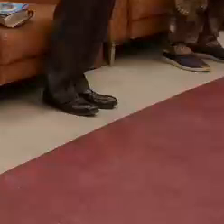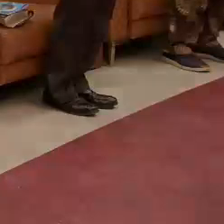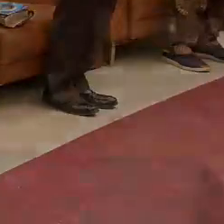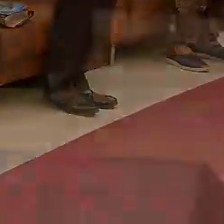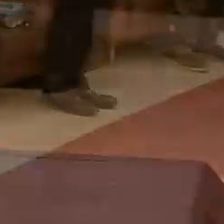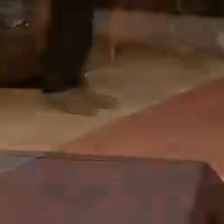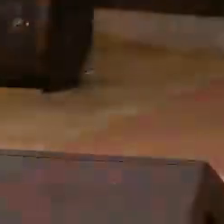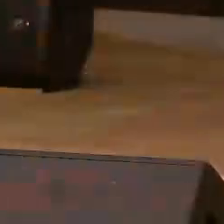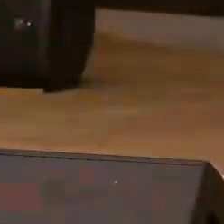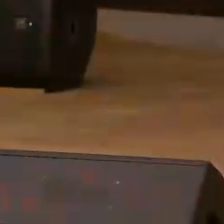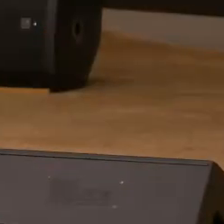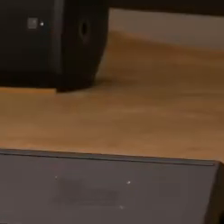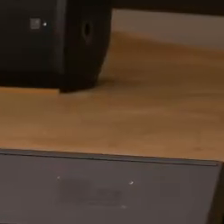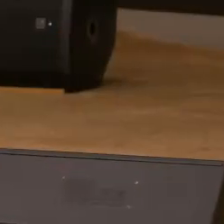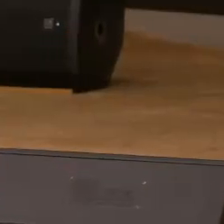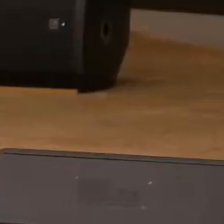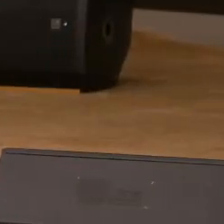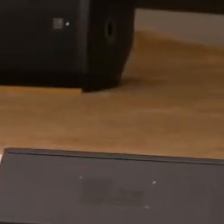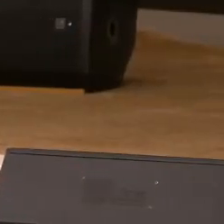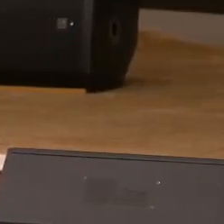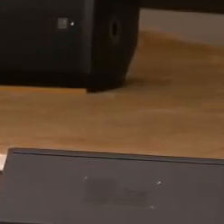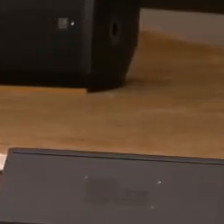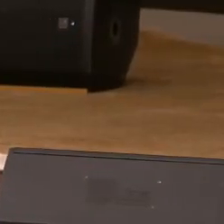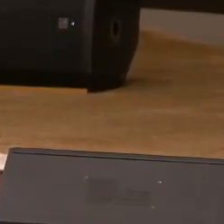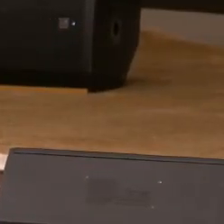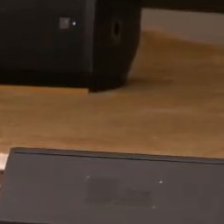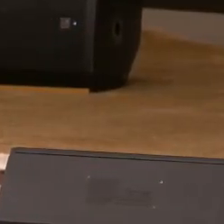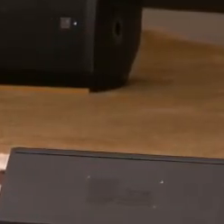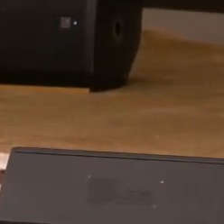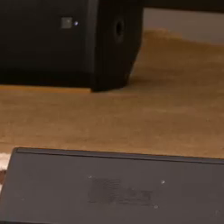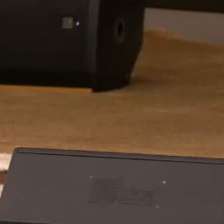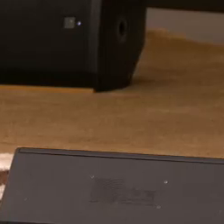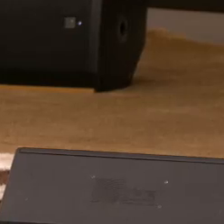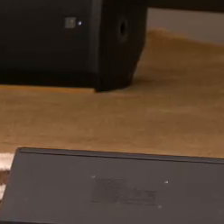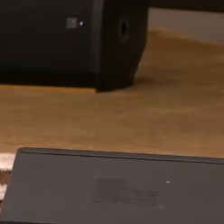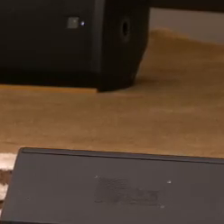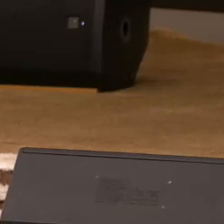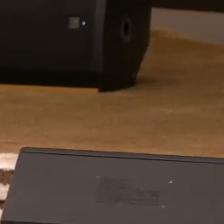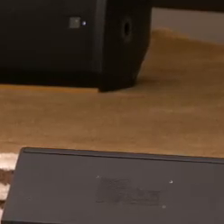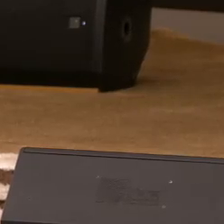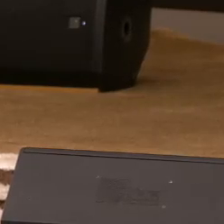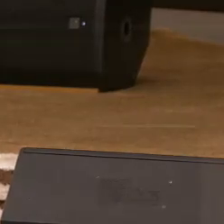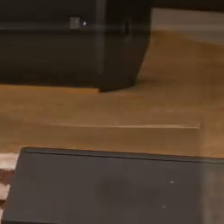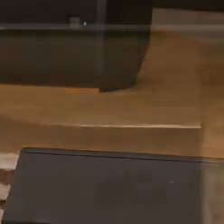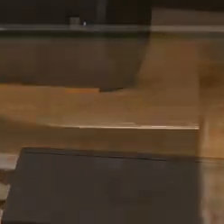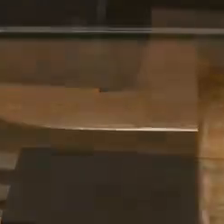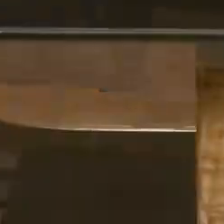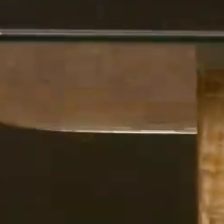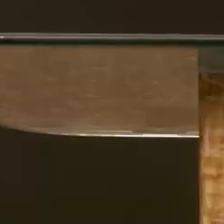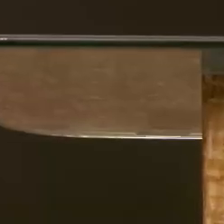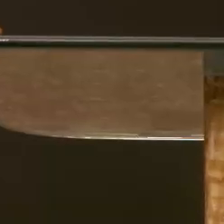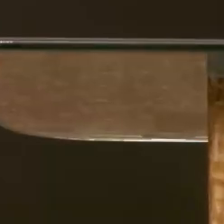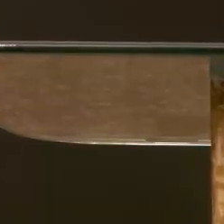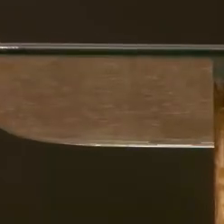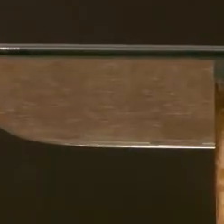Father, we thank you for the Bible study tonight. Thank you for bringing us here. And thank you for all the